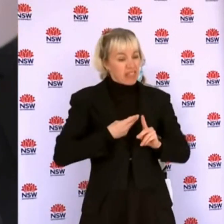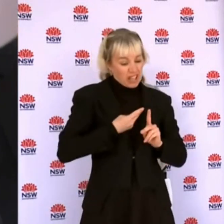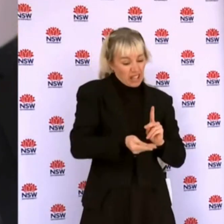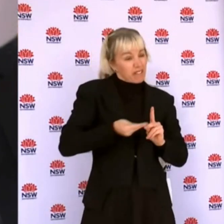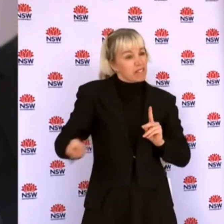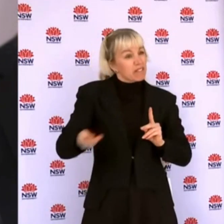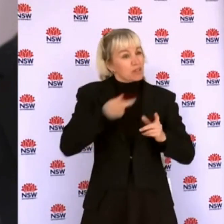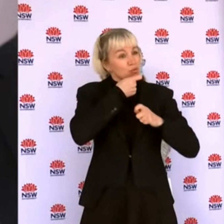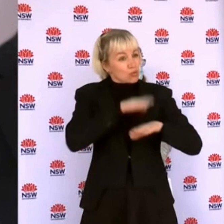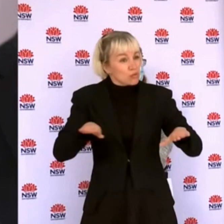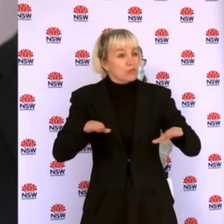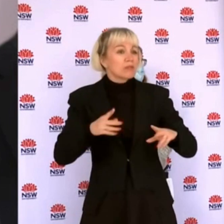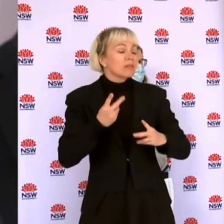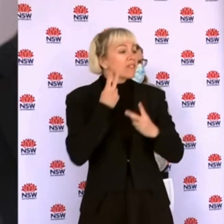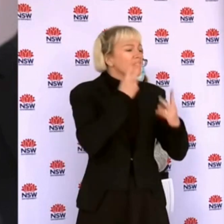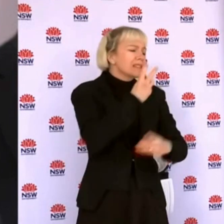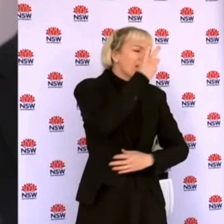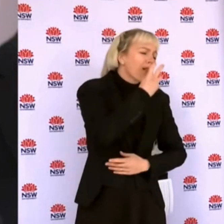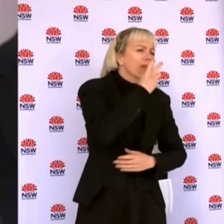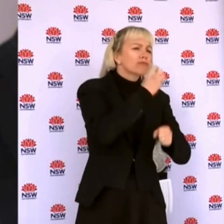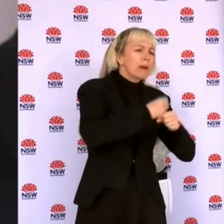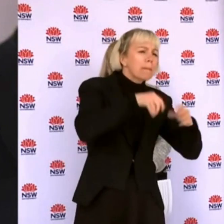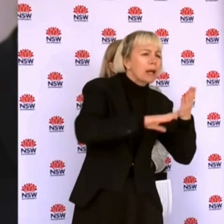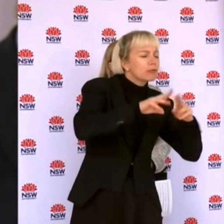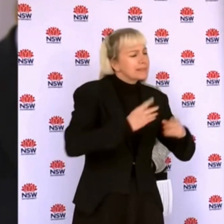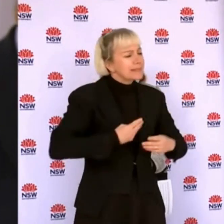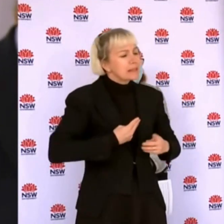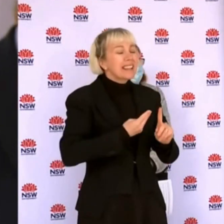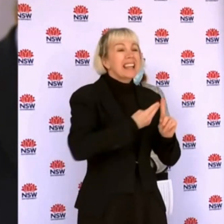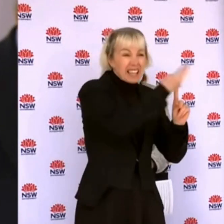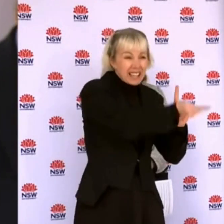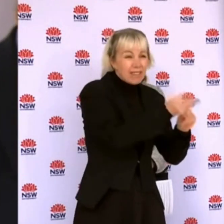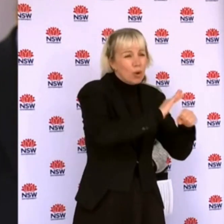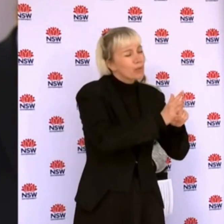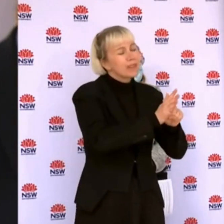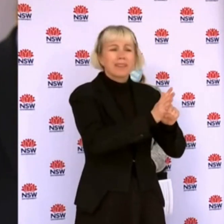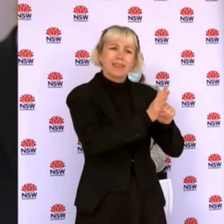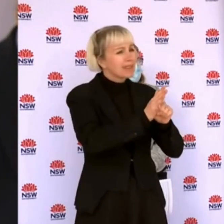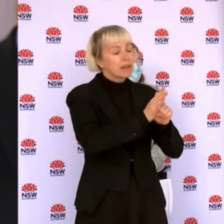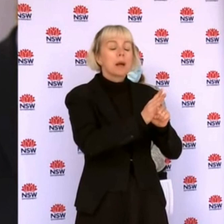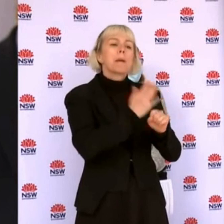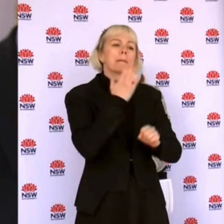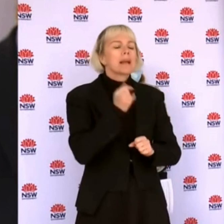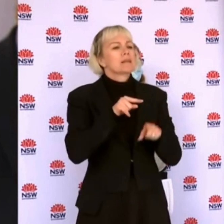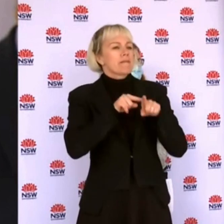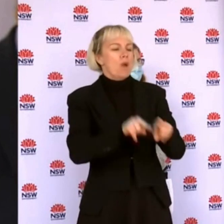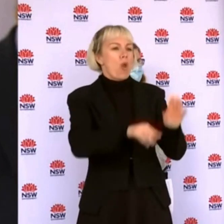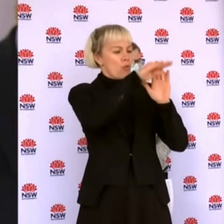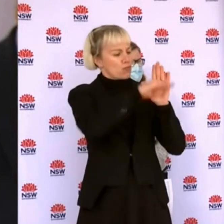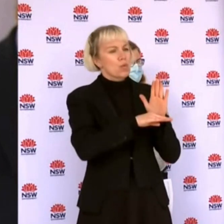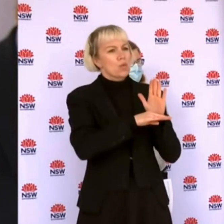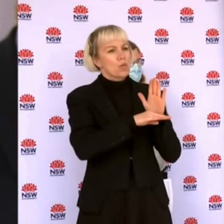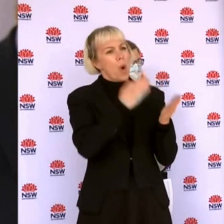grandparents, extended family members. So please know the rules are there for all of us to respect those